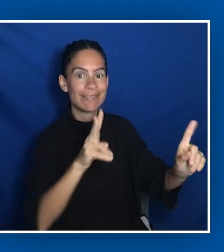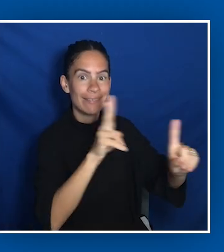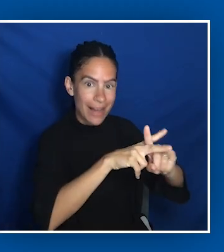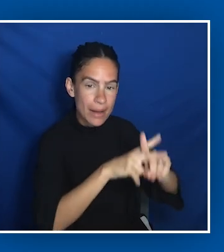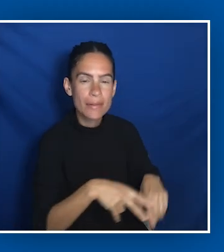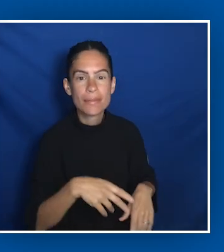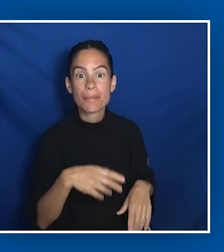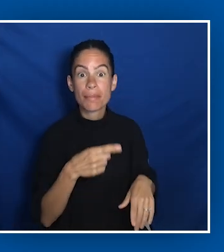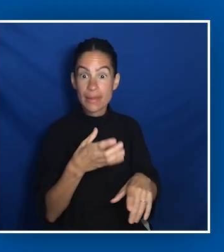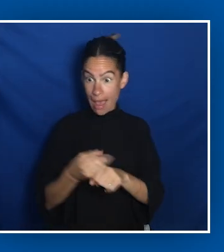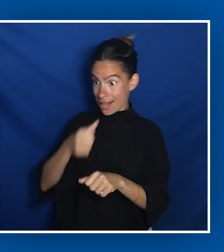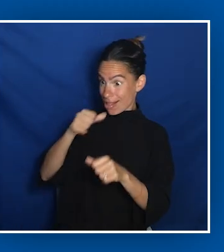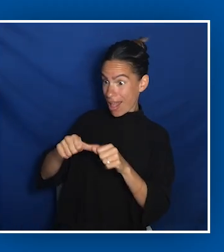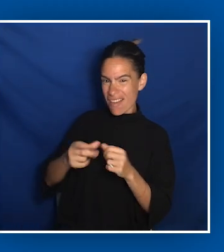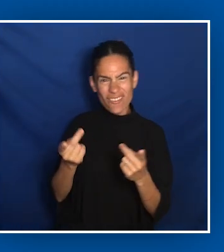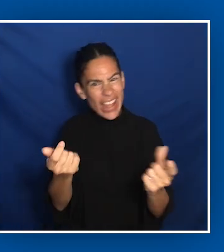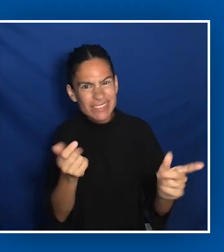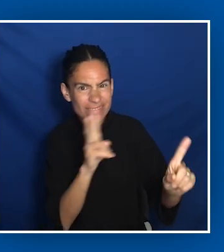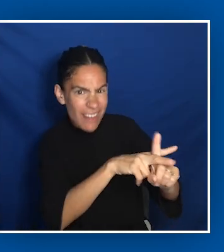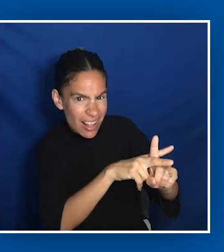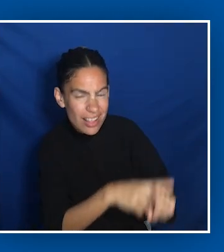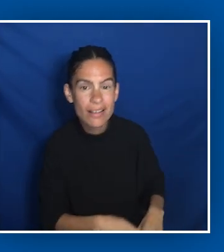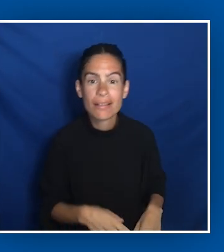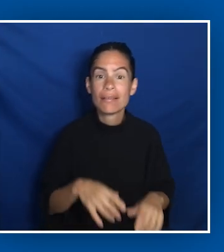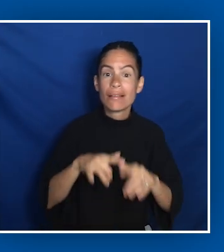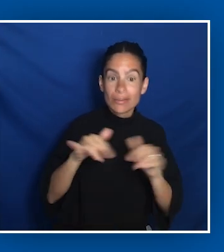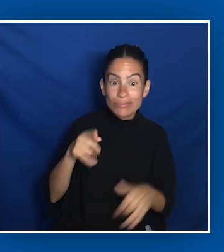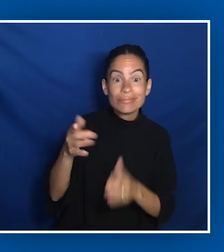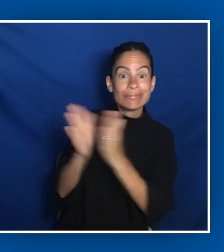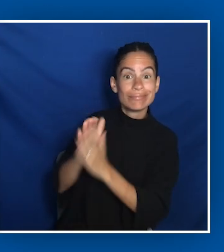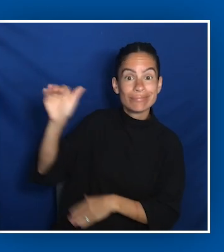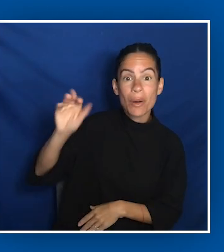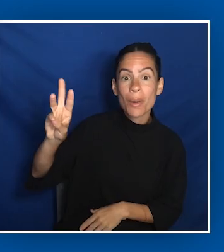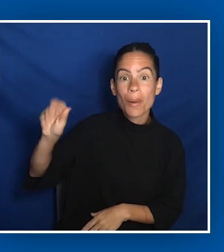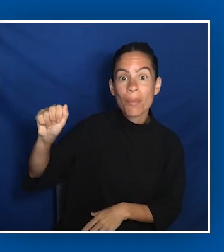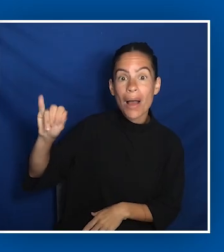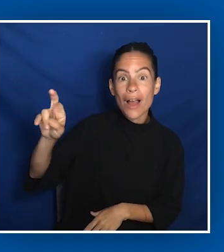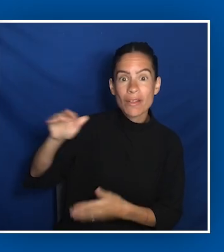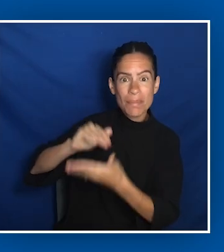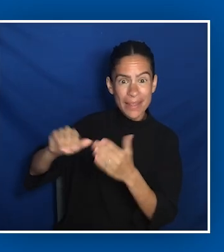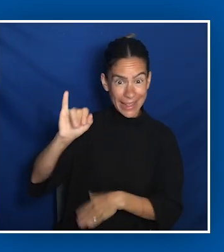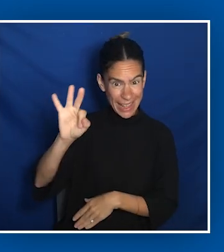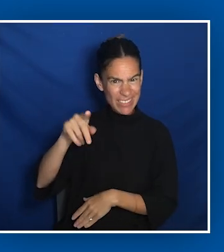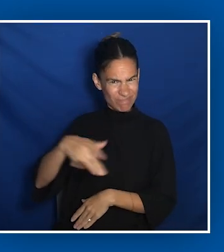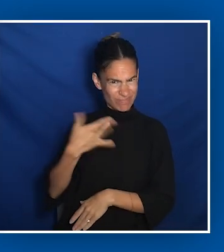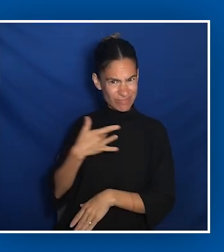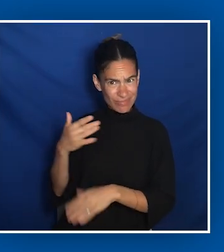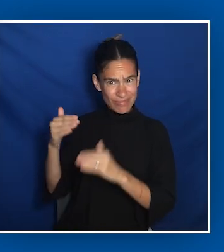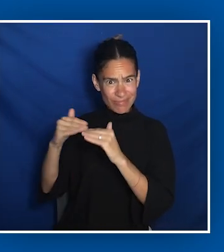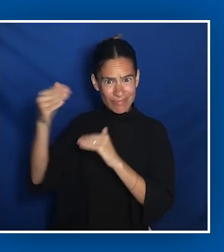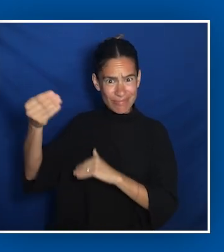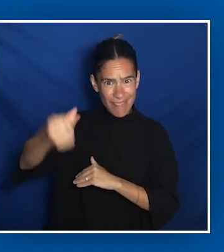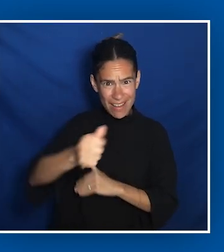file this type of request, but it's best to file as soon as possible. You also have the option to ask for a waiver if you believe the overpayment